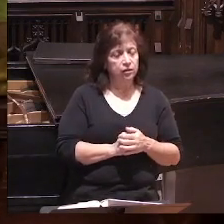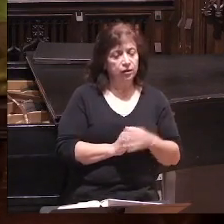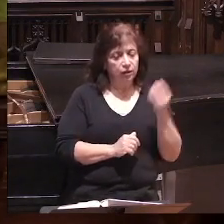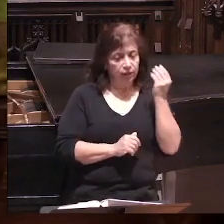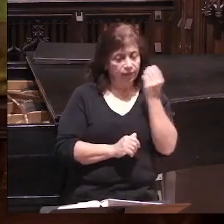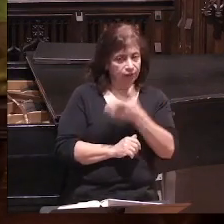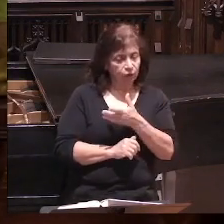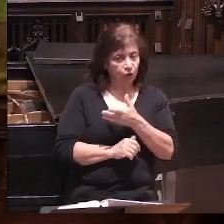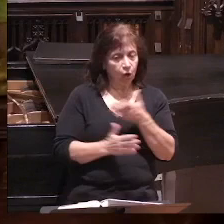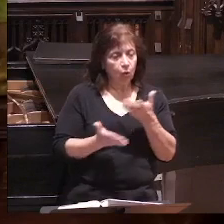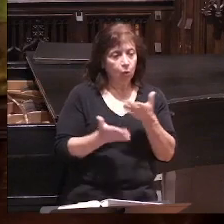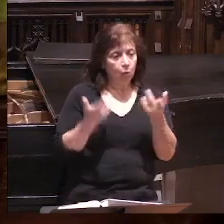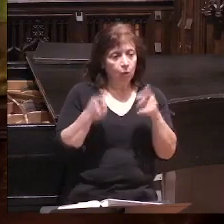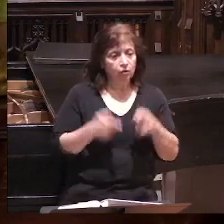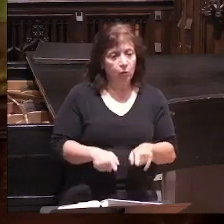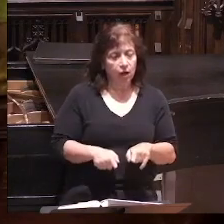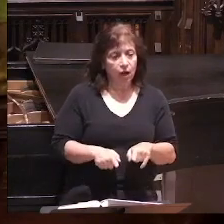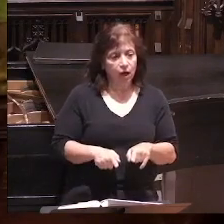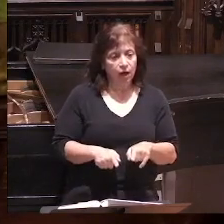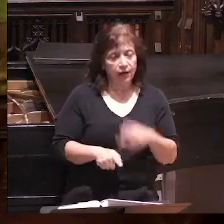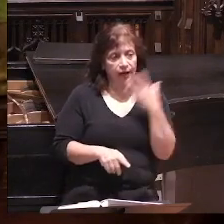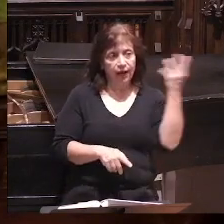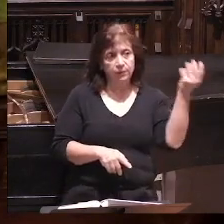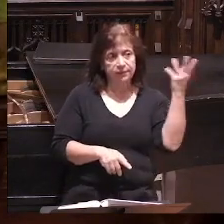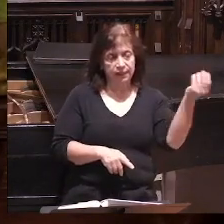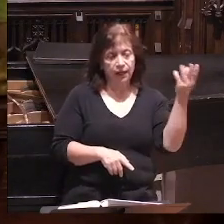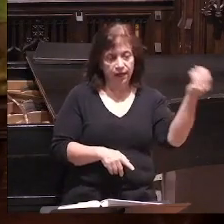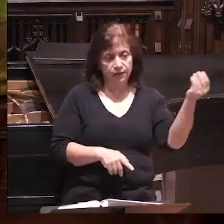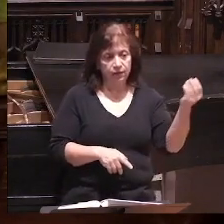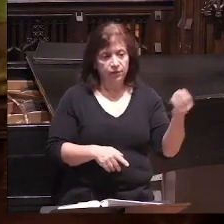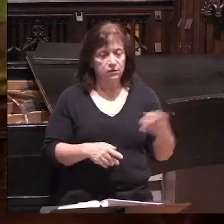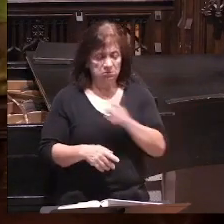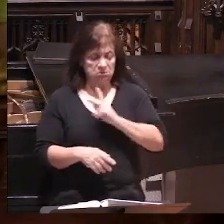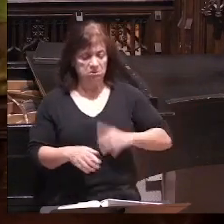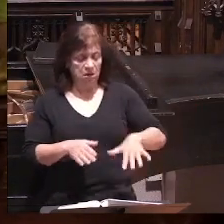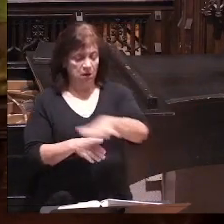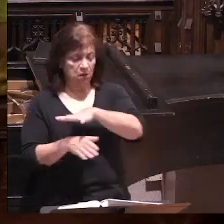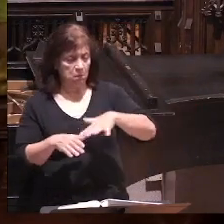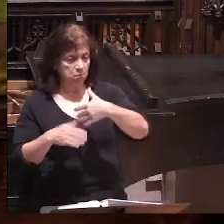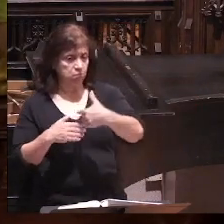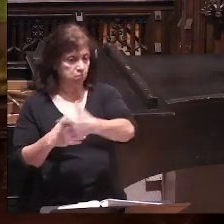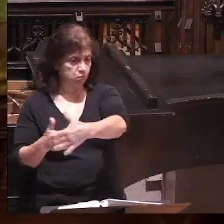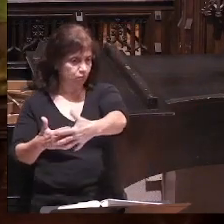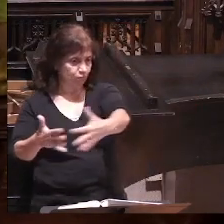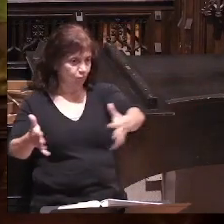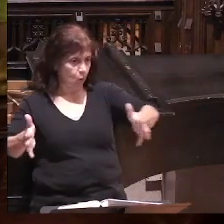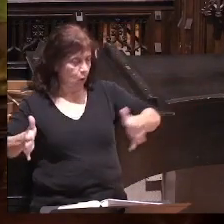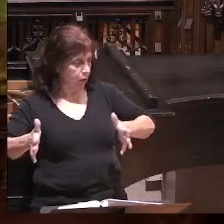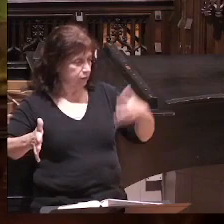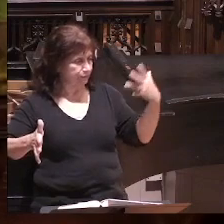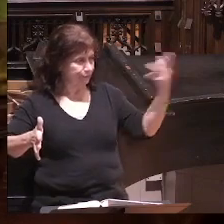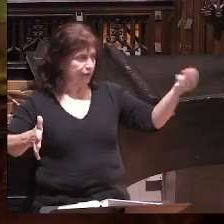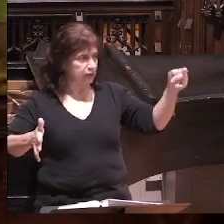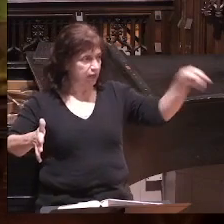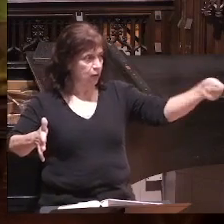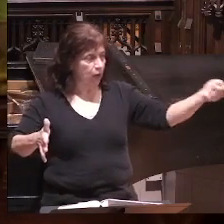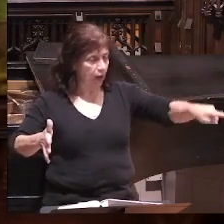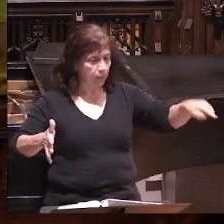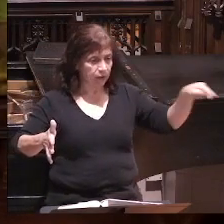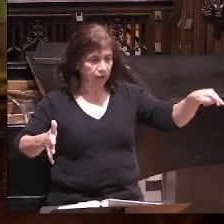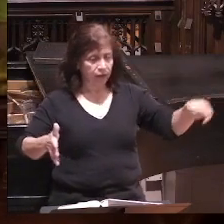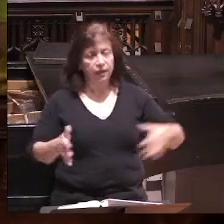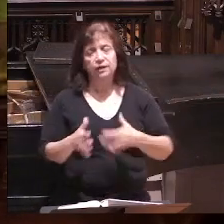letting her know of what is taking place outside of the palace walls. And he pleads with her to take